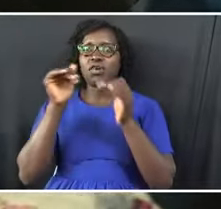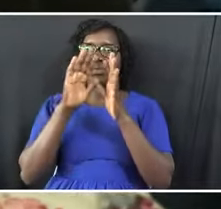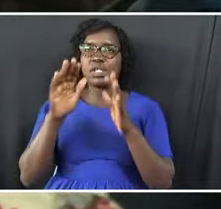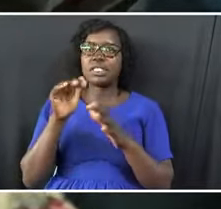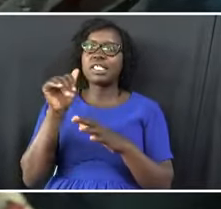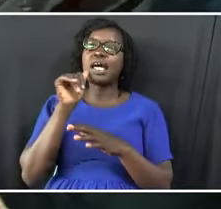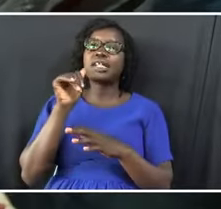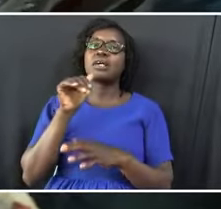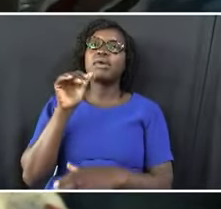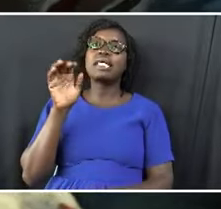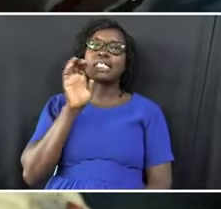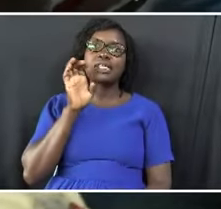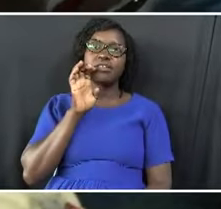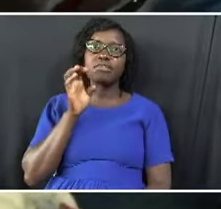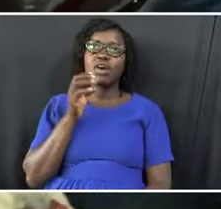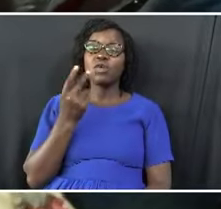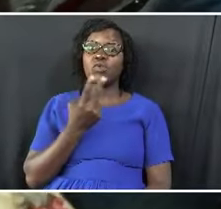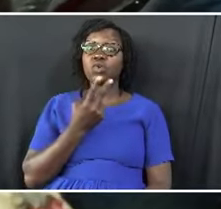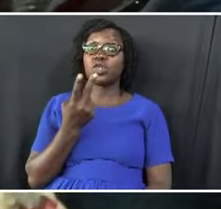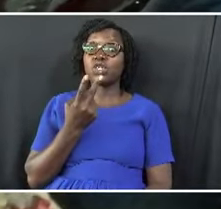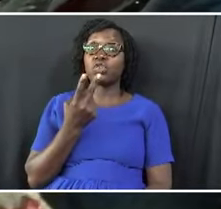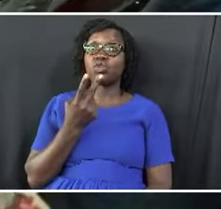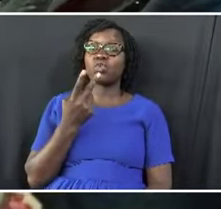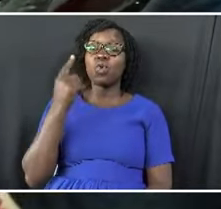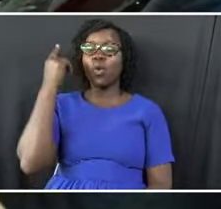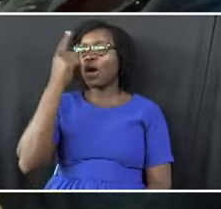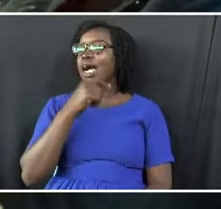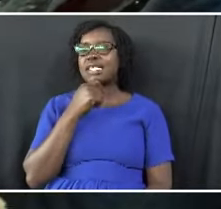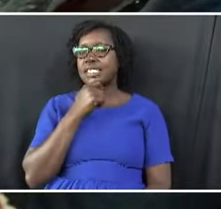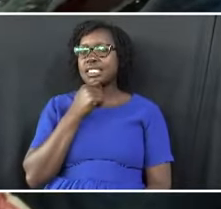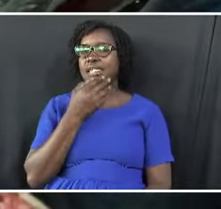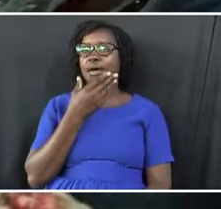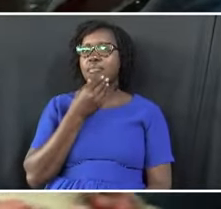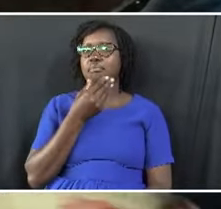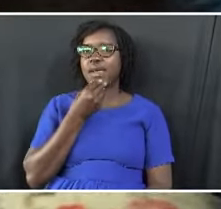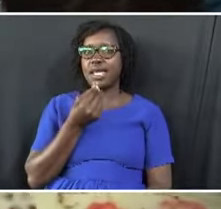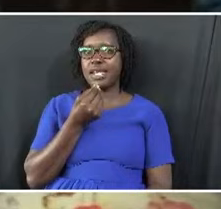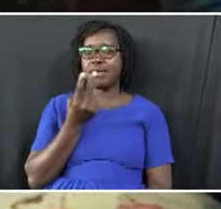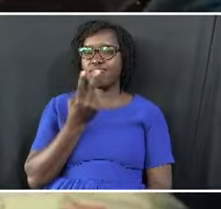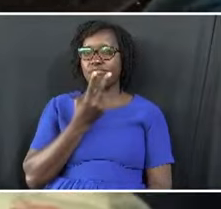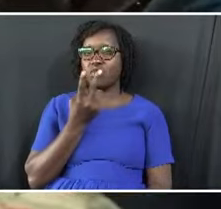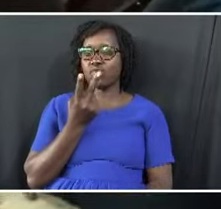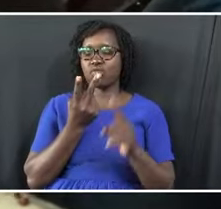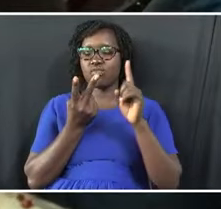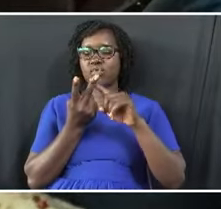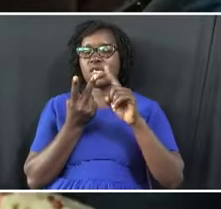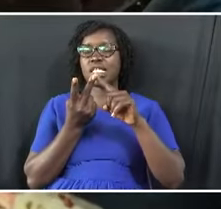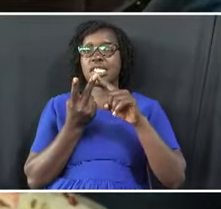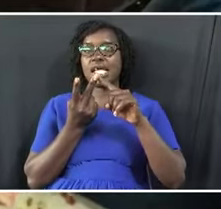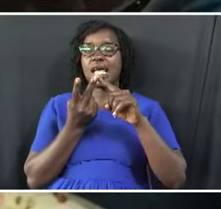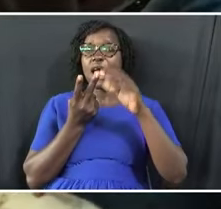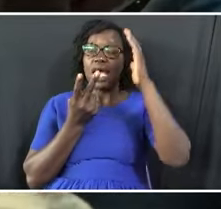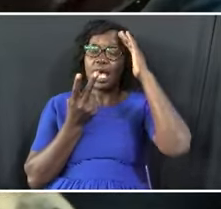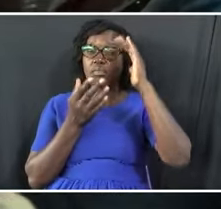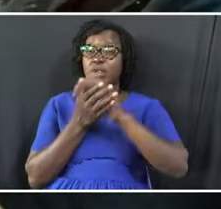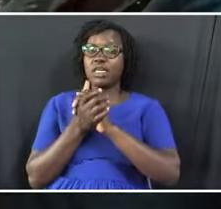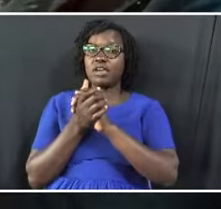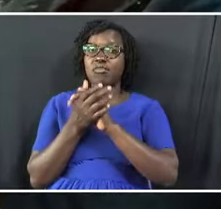and Eve with these two pure, you know, handsome young men, I want to believe that Adam and